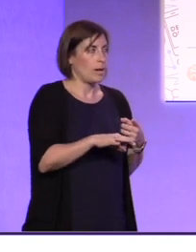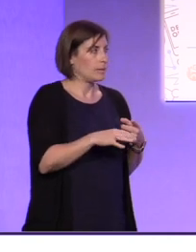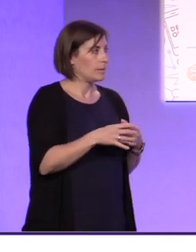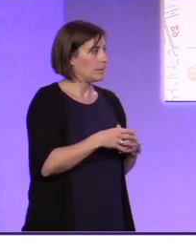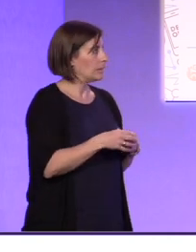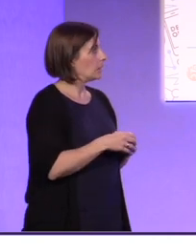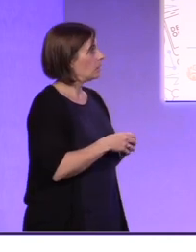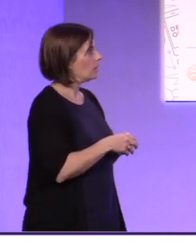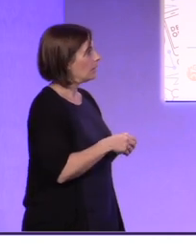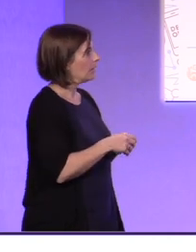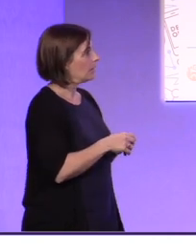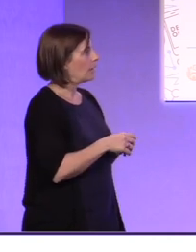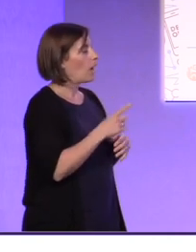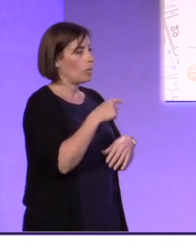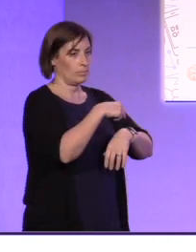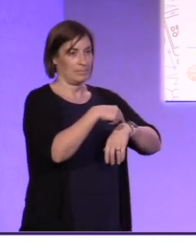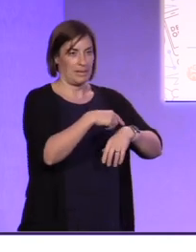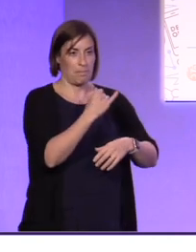I didn't time this right.